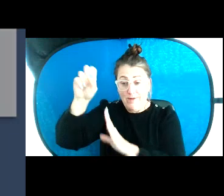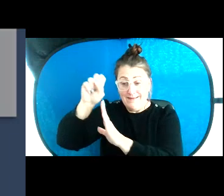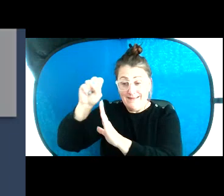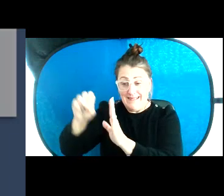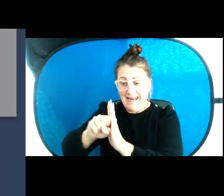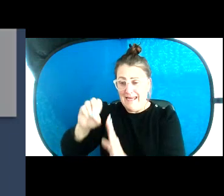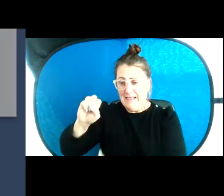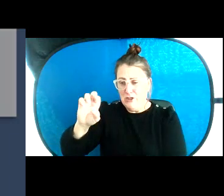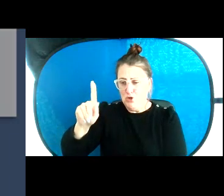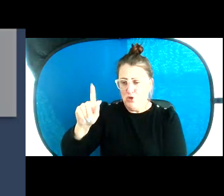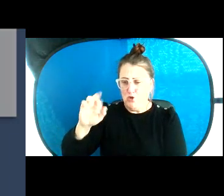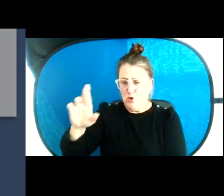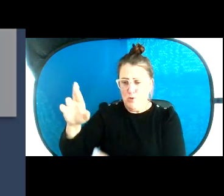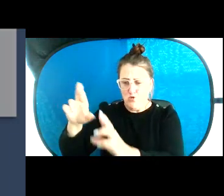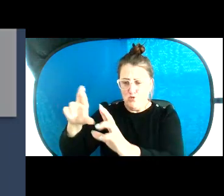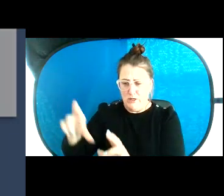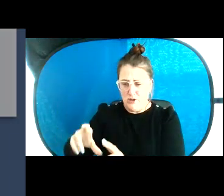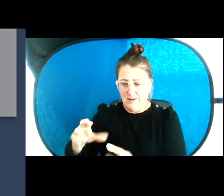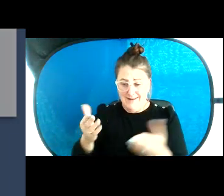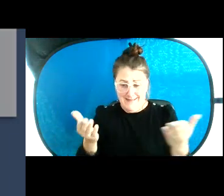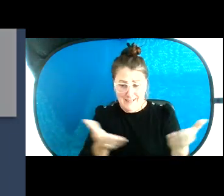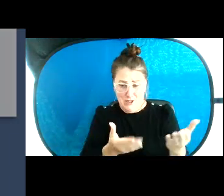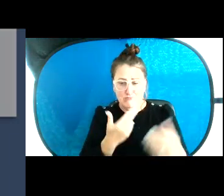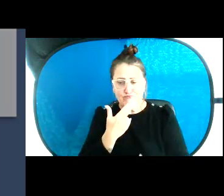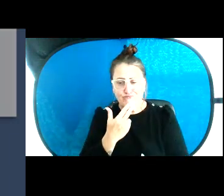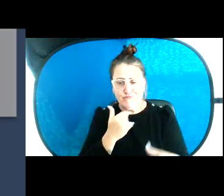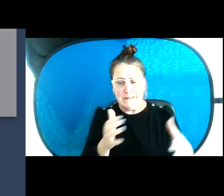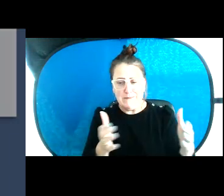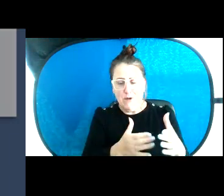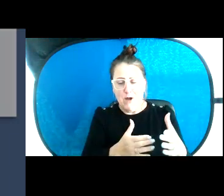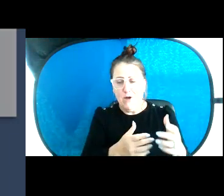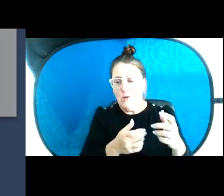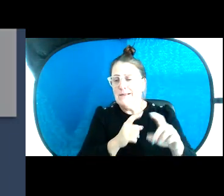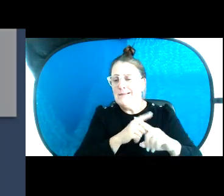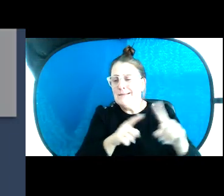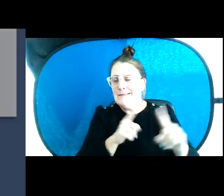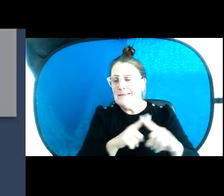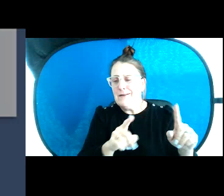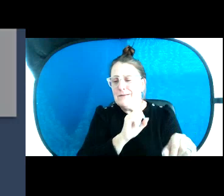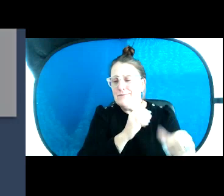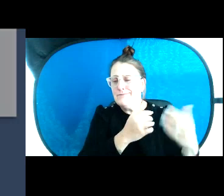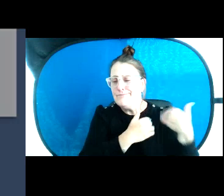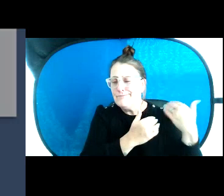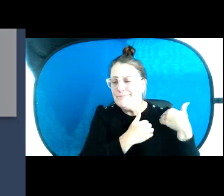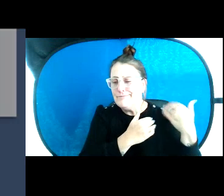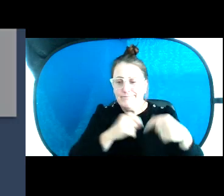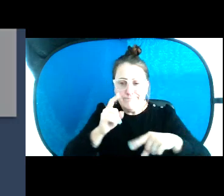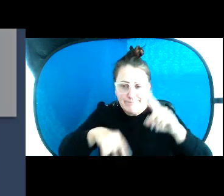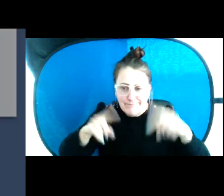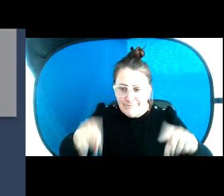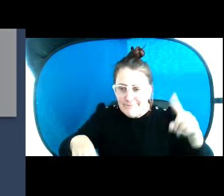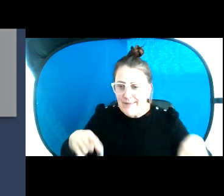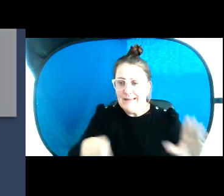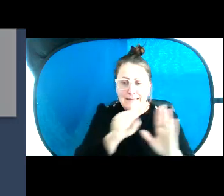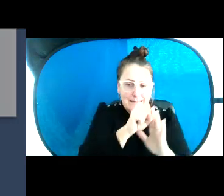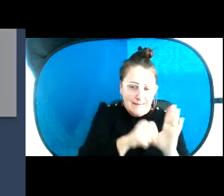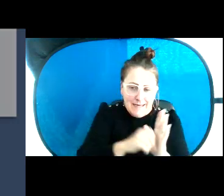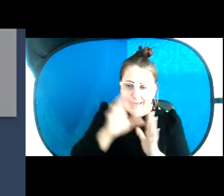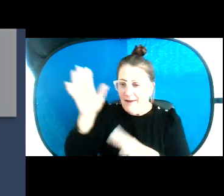As a small region, we wear many hats and it's difficult to stay fully engaged with all the state and federal planning and programming